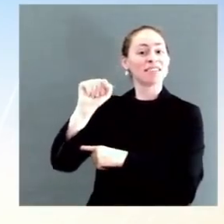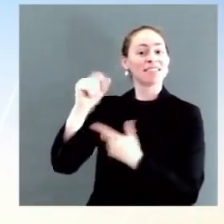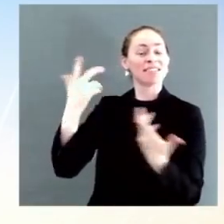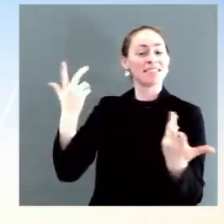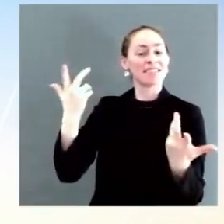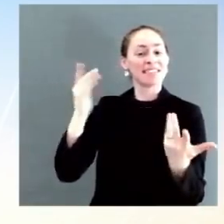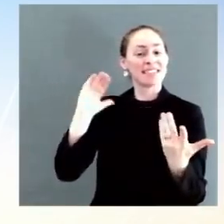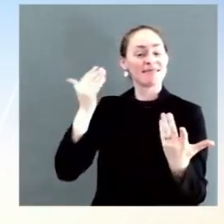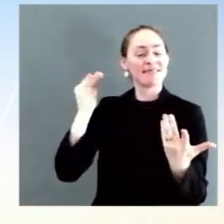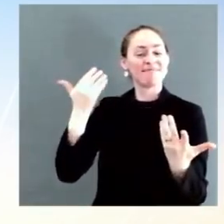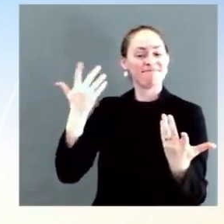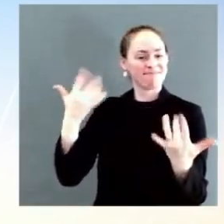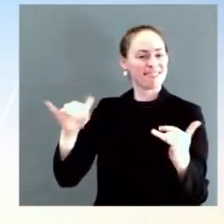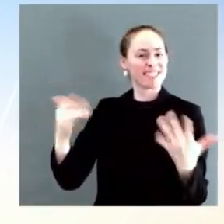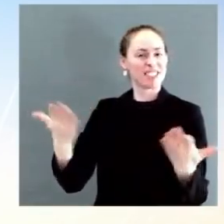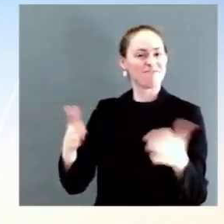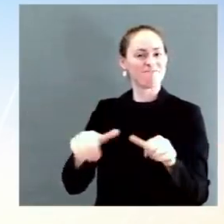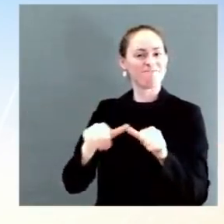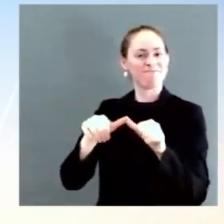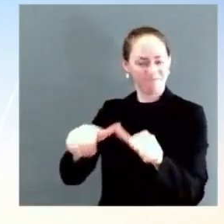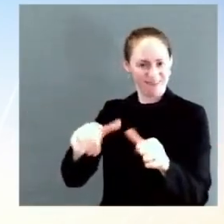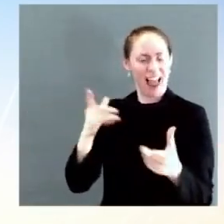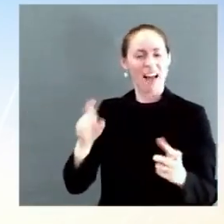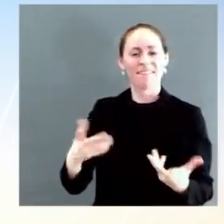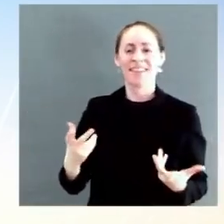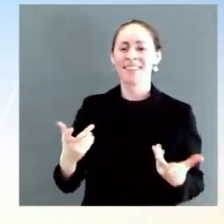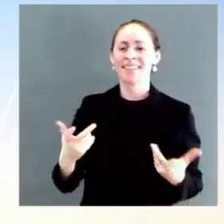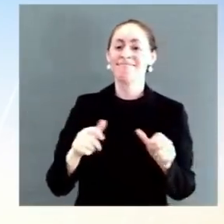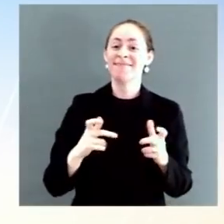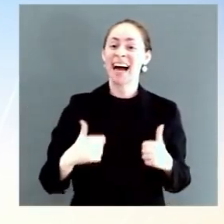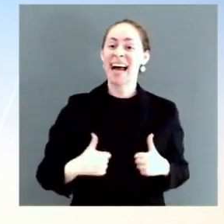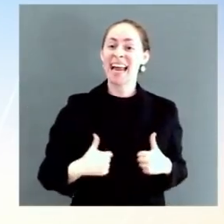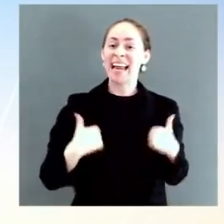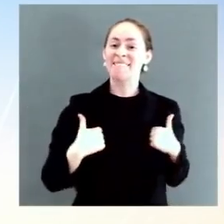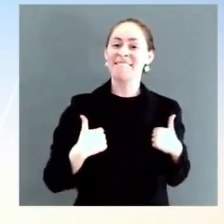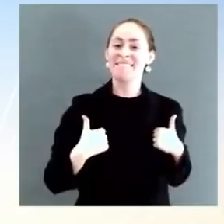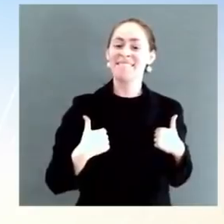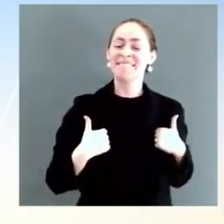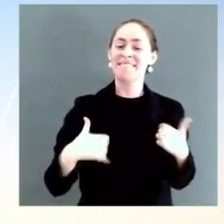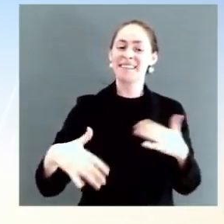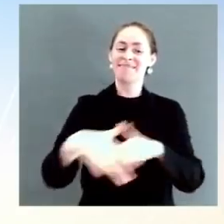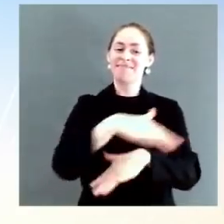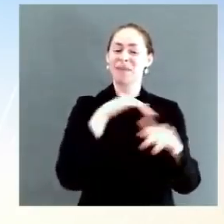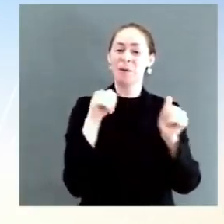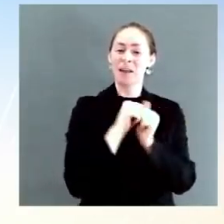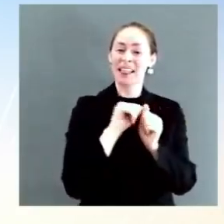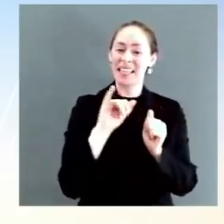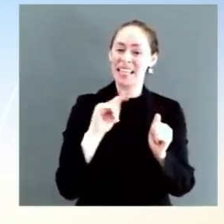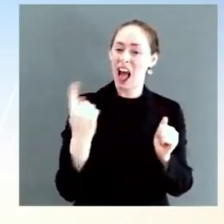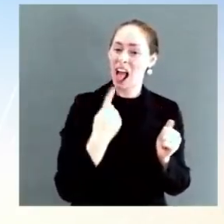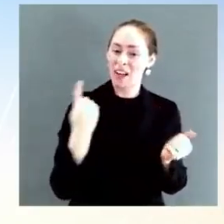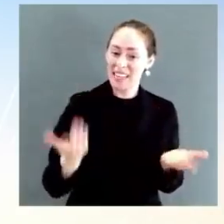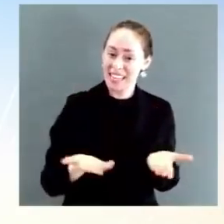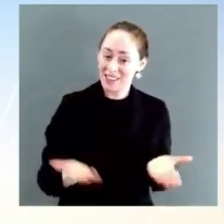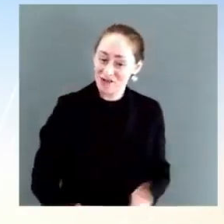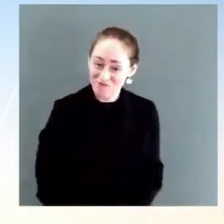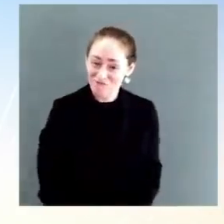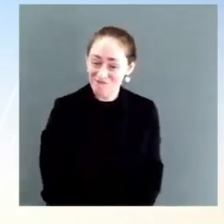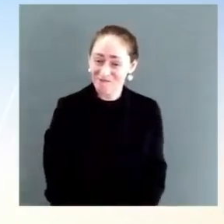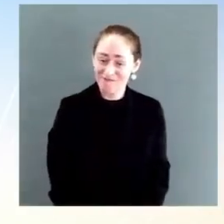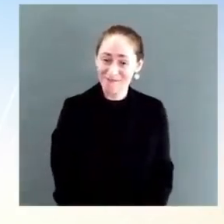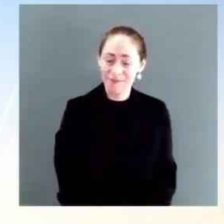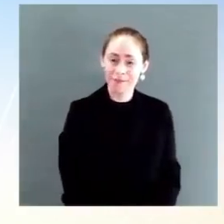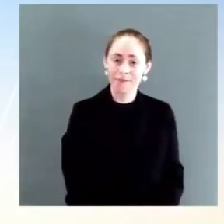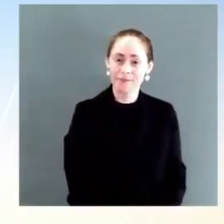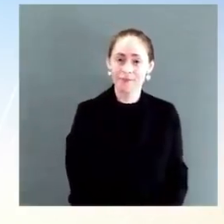to understand, and all of you are communicating to the public about what steps they can take to go back to normal or go back to normal